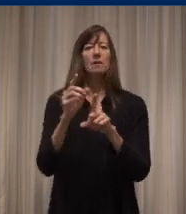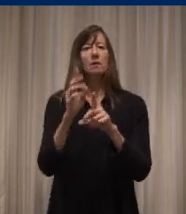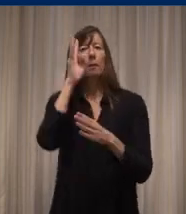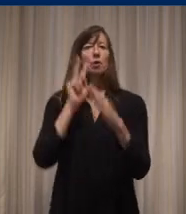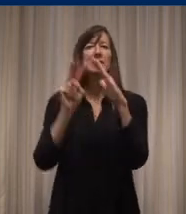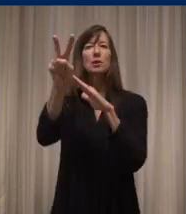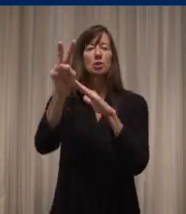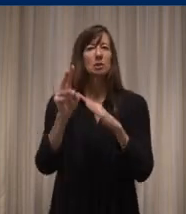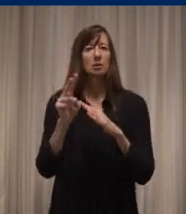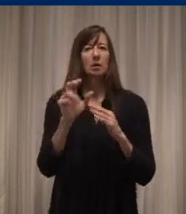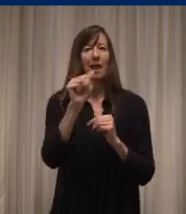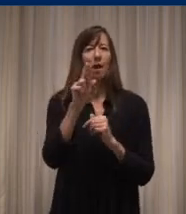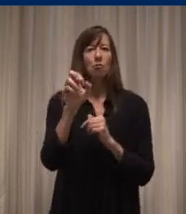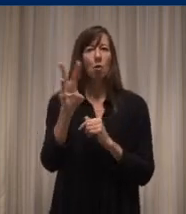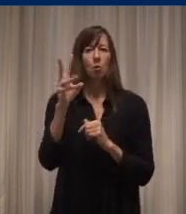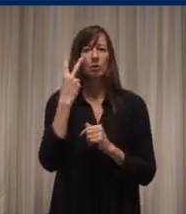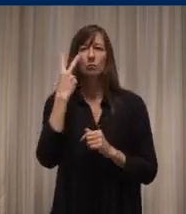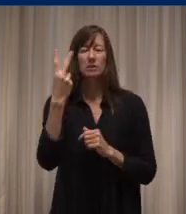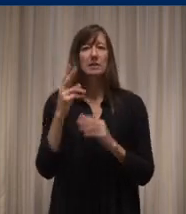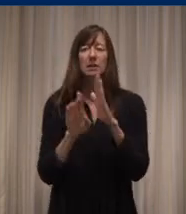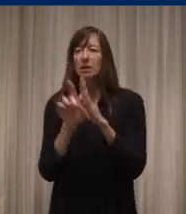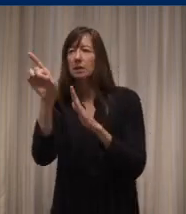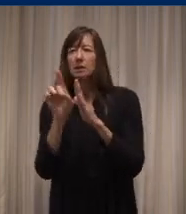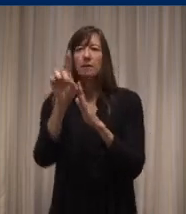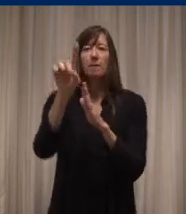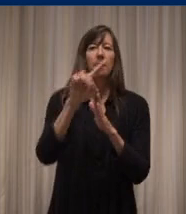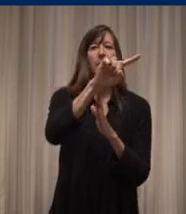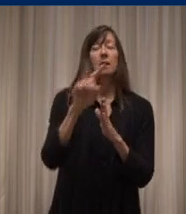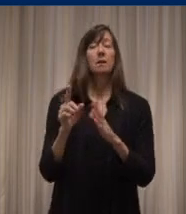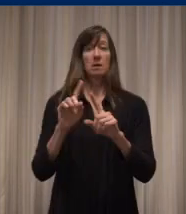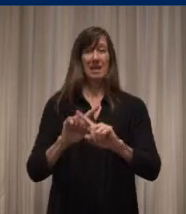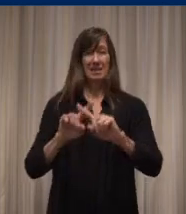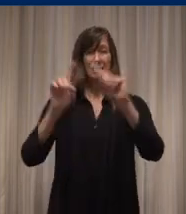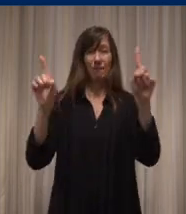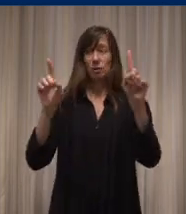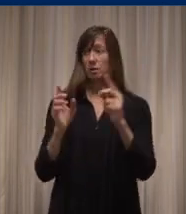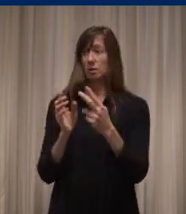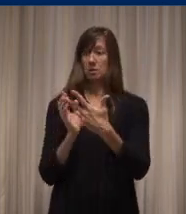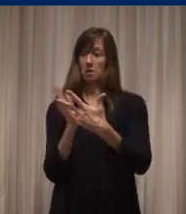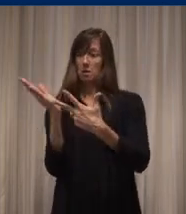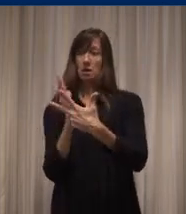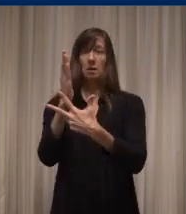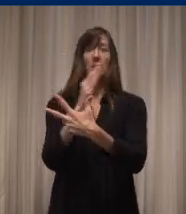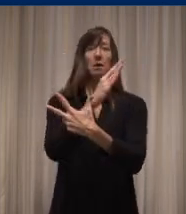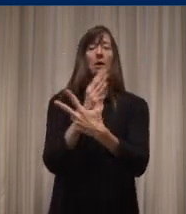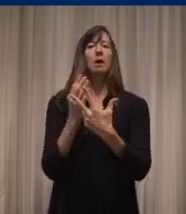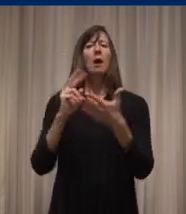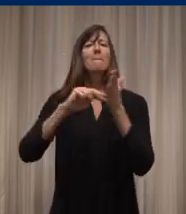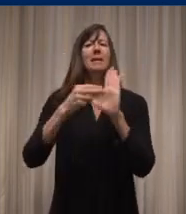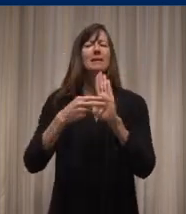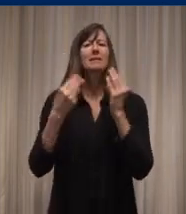it feels distant. Those differences in cases mean how many people go to the hospital, and